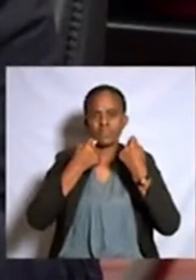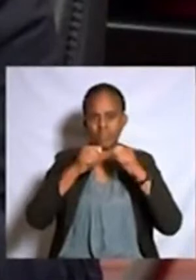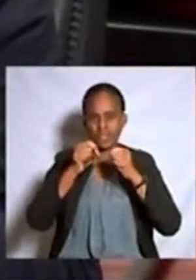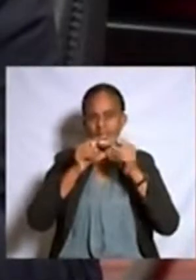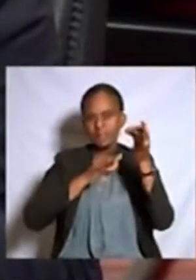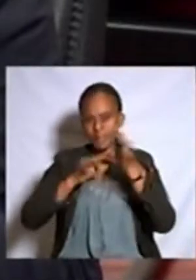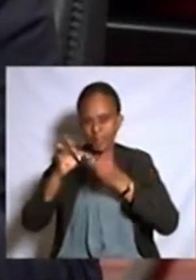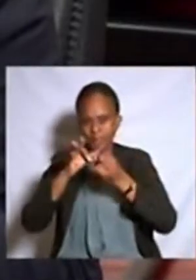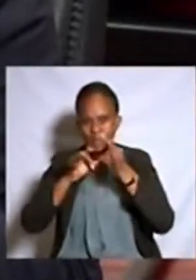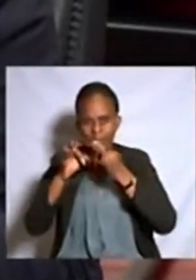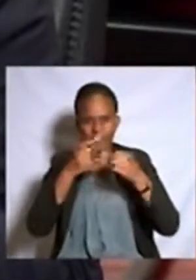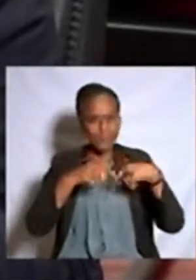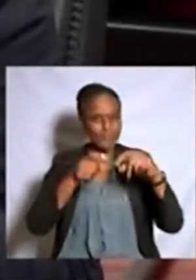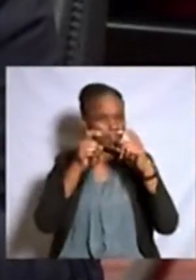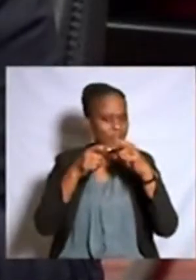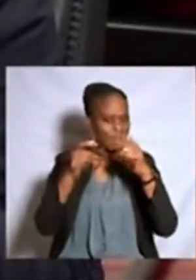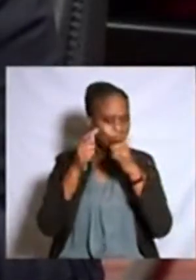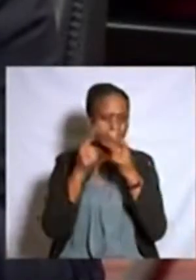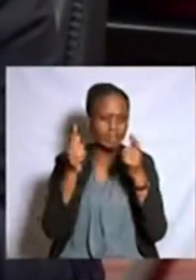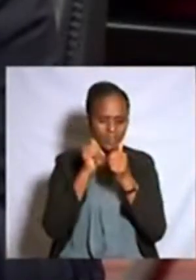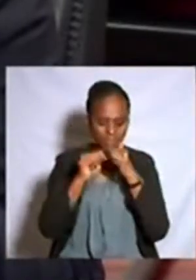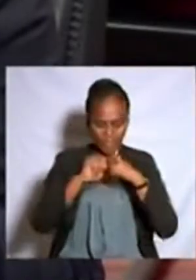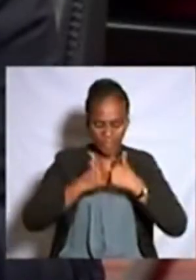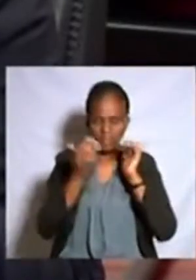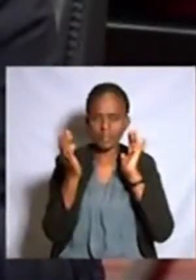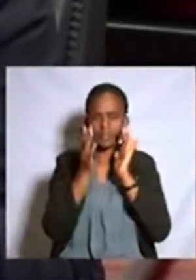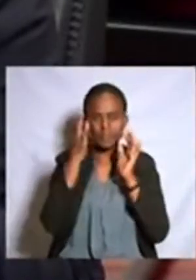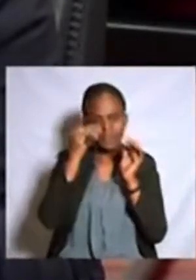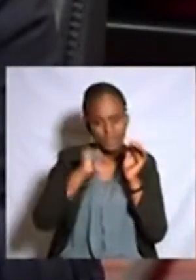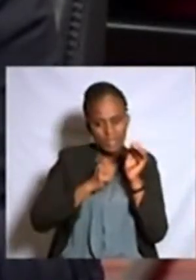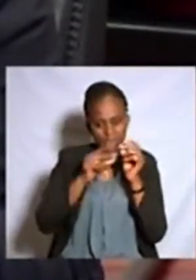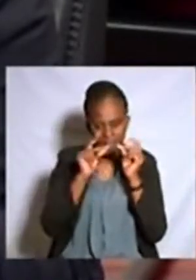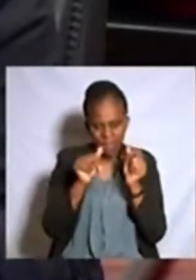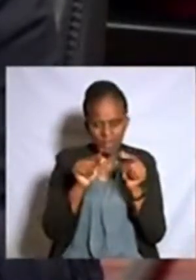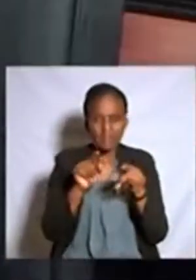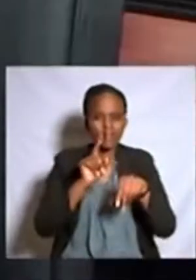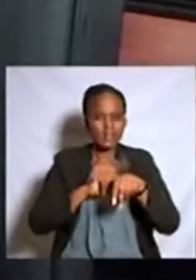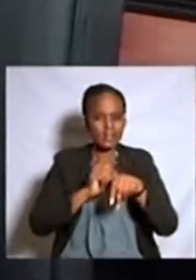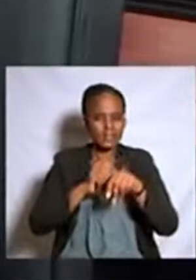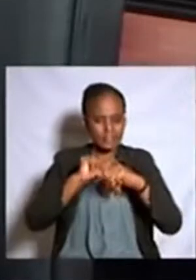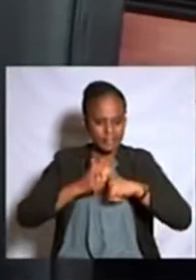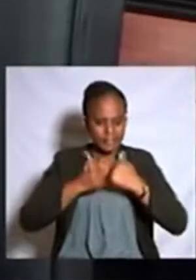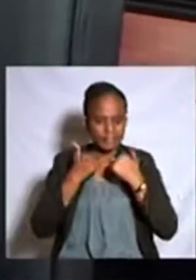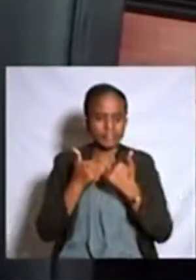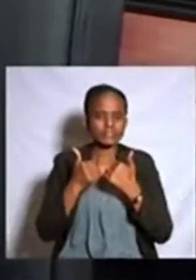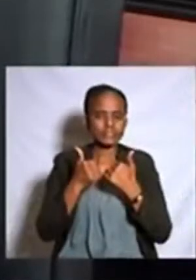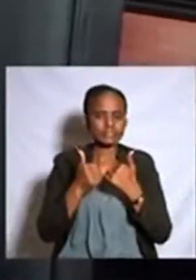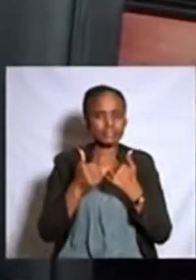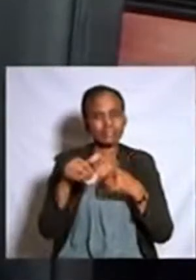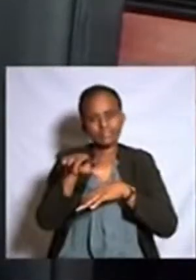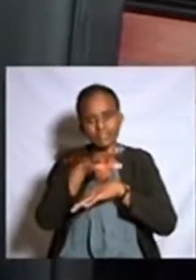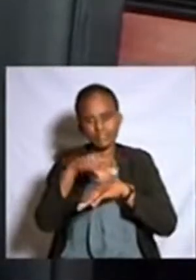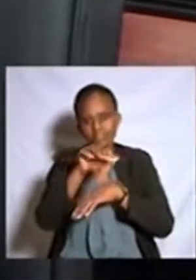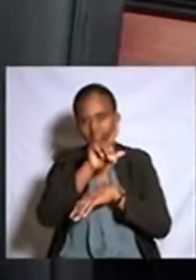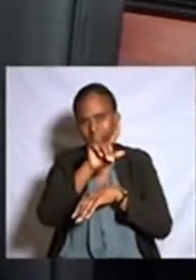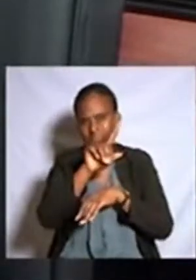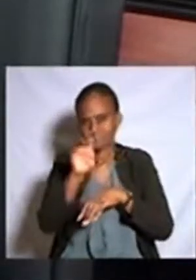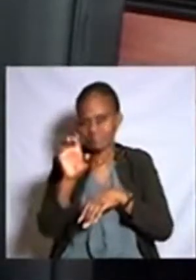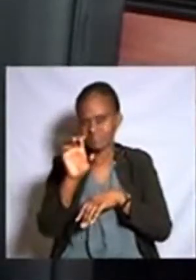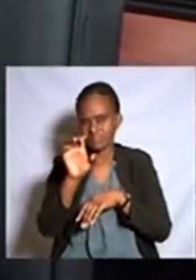highlight the main challenges which we faced and why we got to this point where we got to over 100 mortgages which